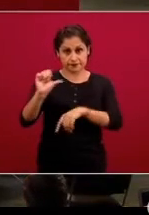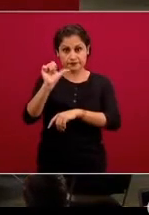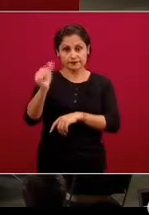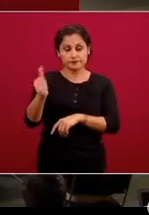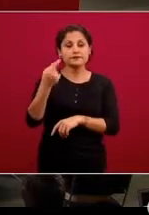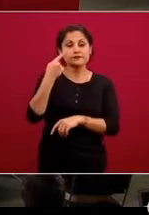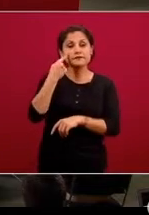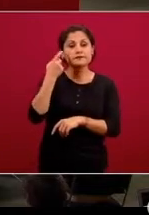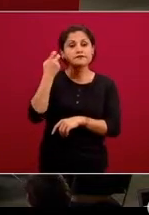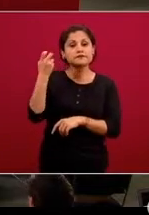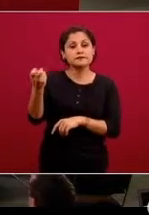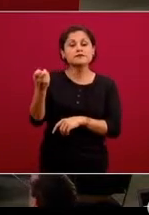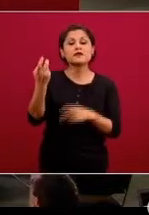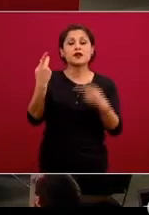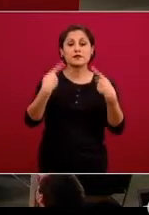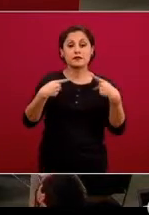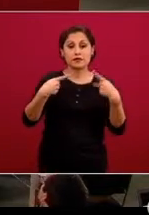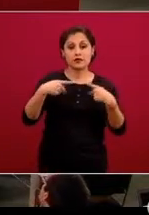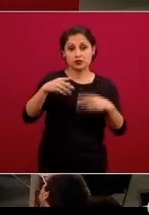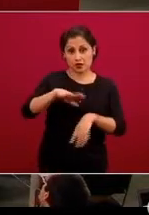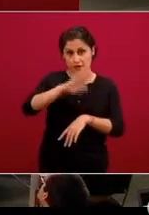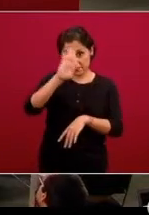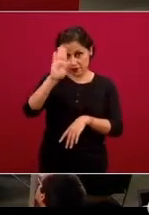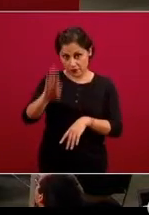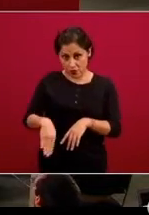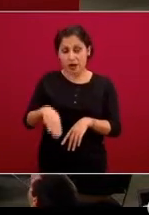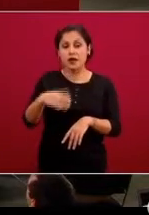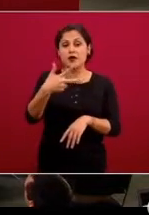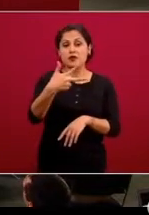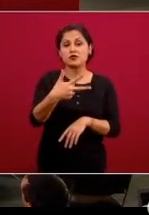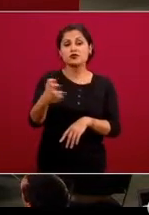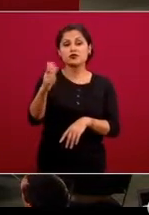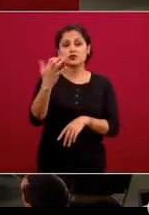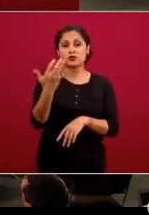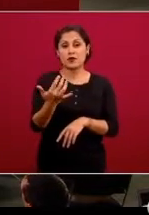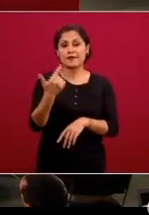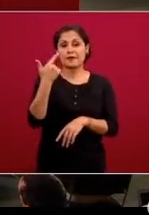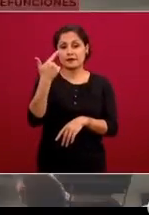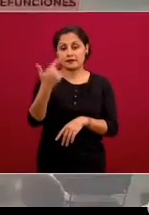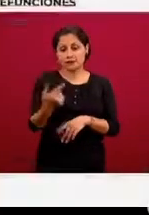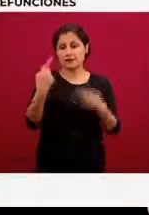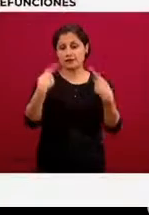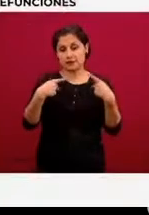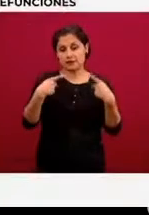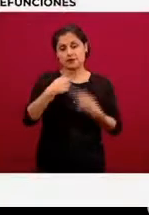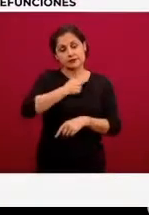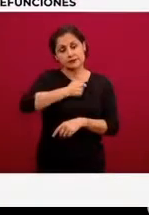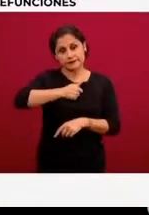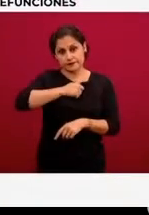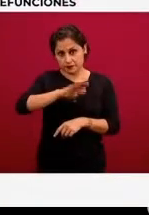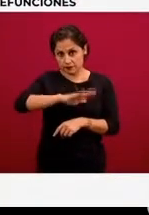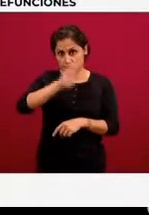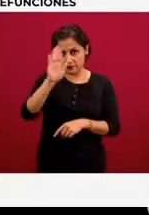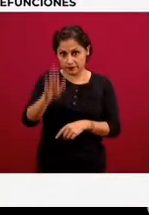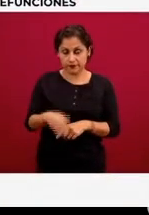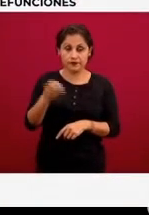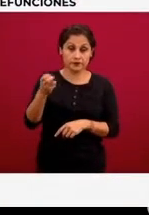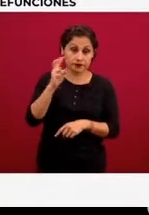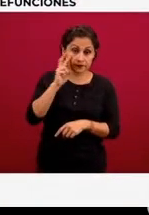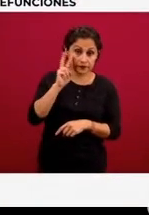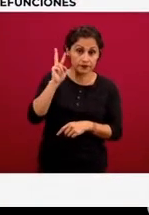deaths, the very unfortunate 857 deaths. We can see how